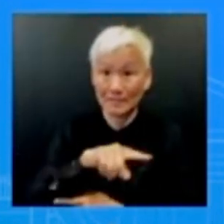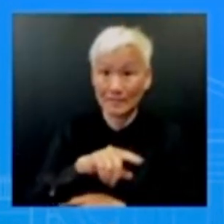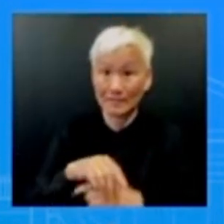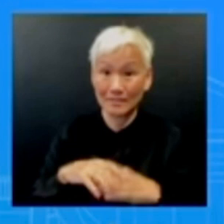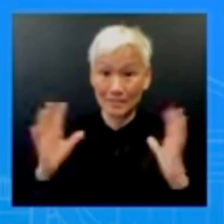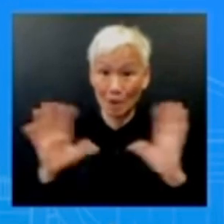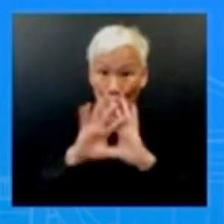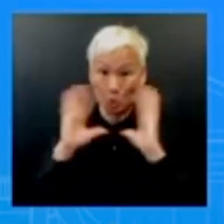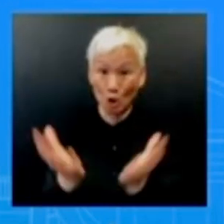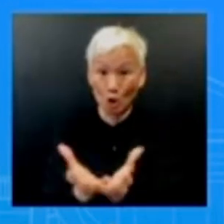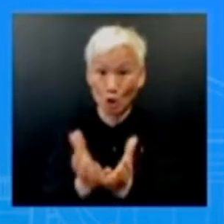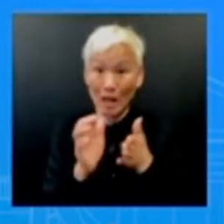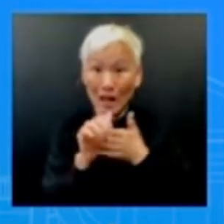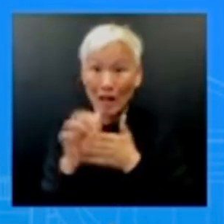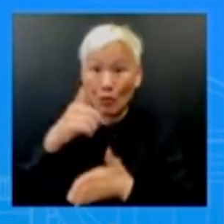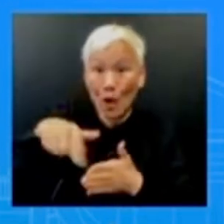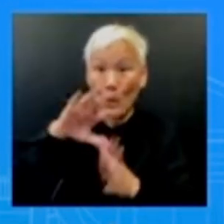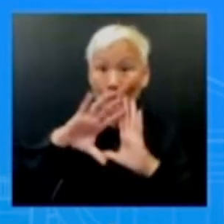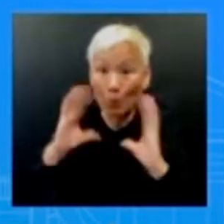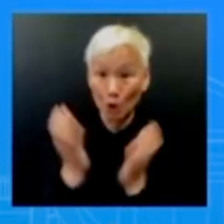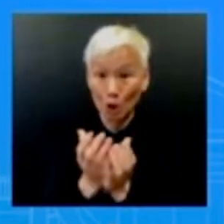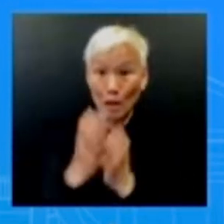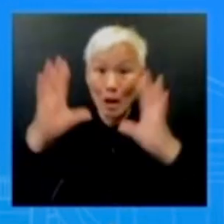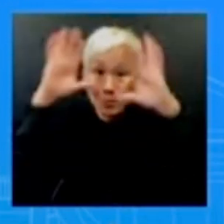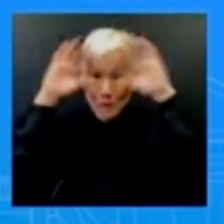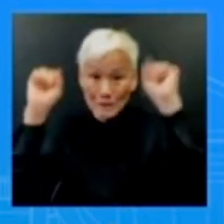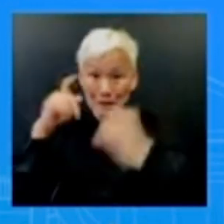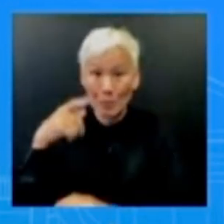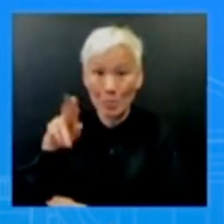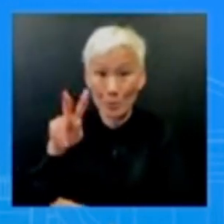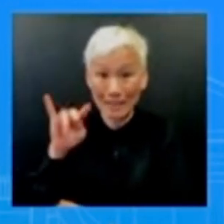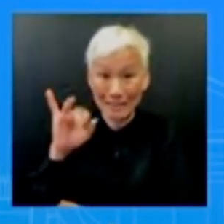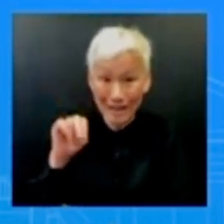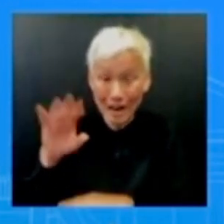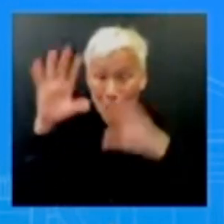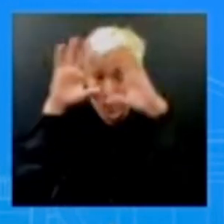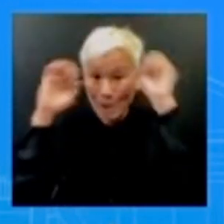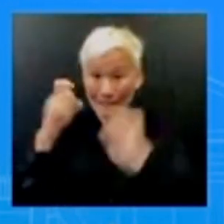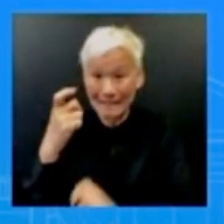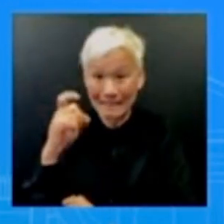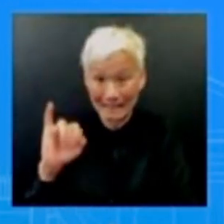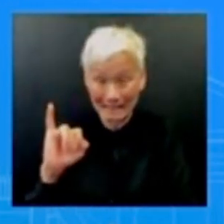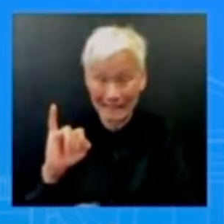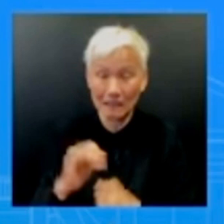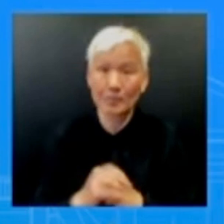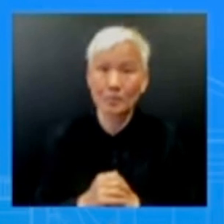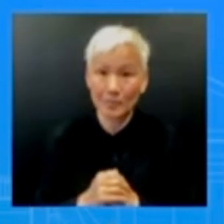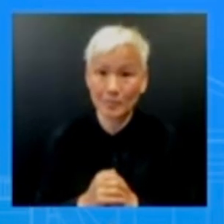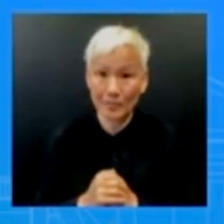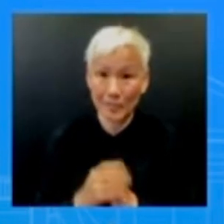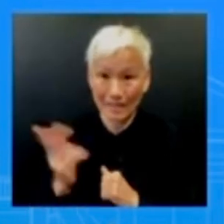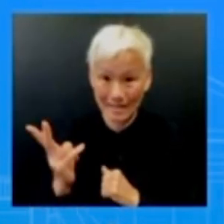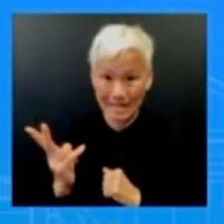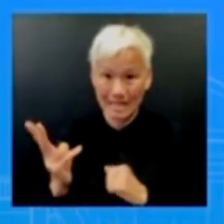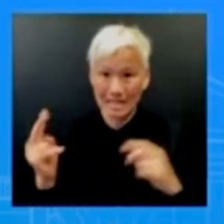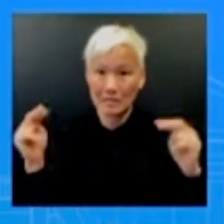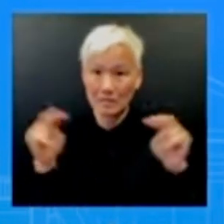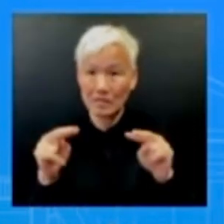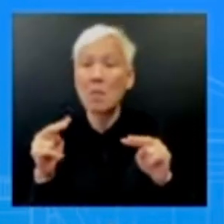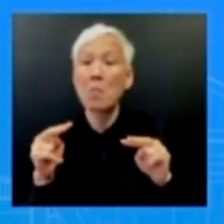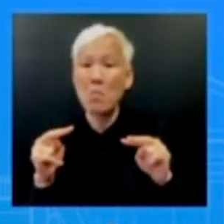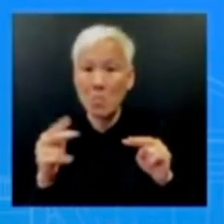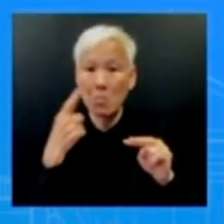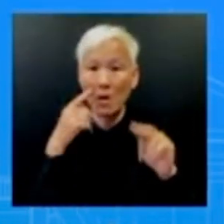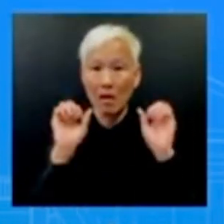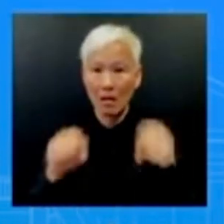And in President Putin, President Xi sees a potential ally in that effort. For President Putin, he